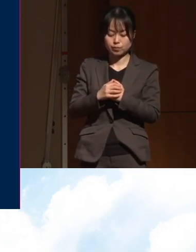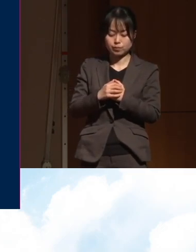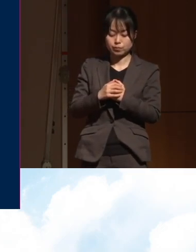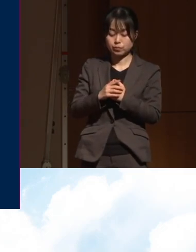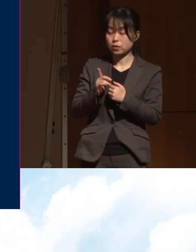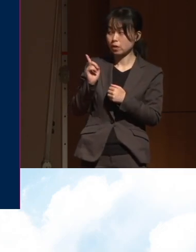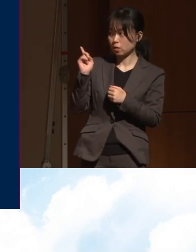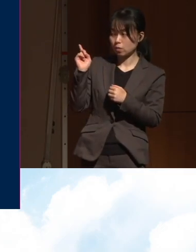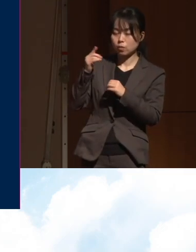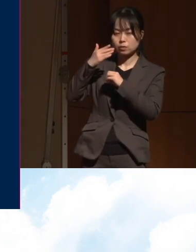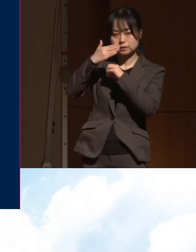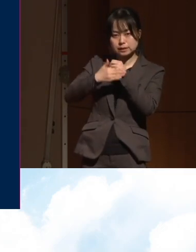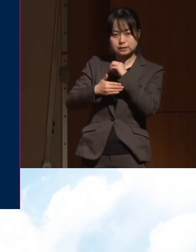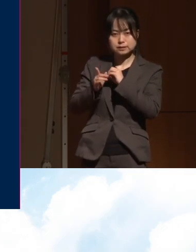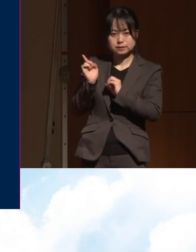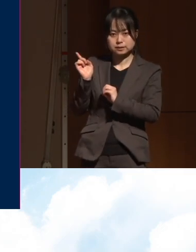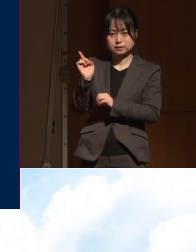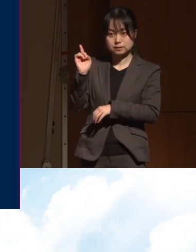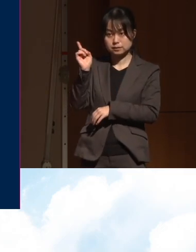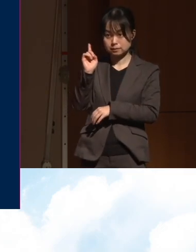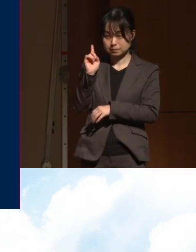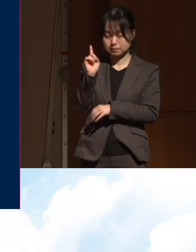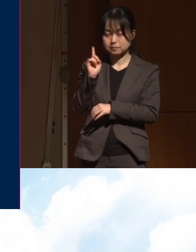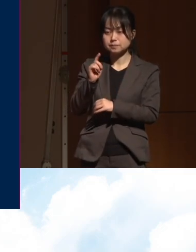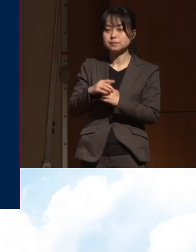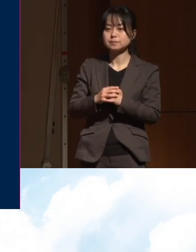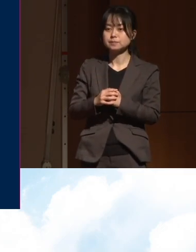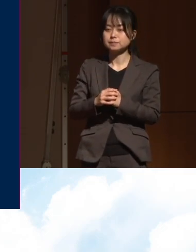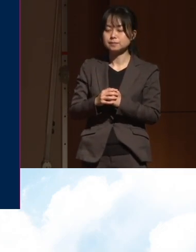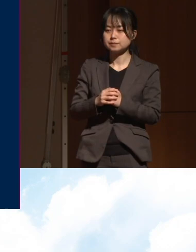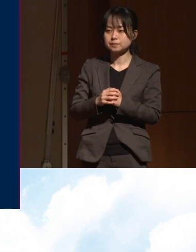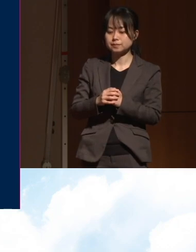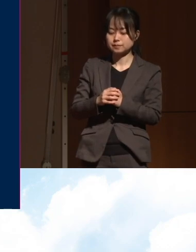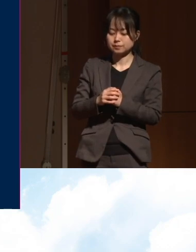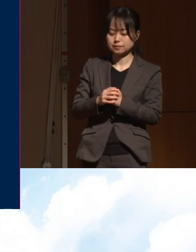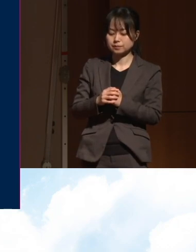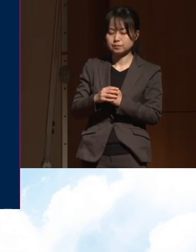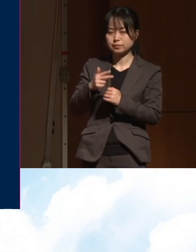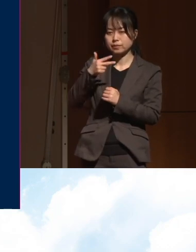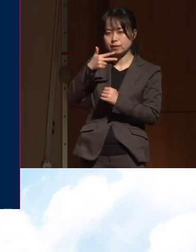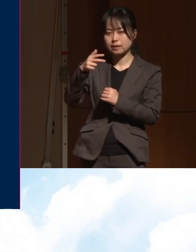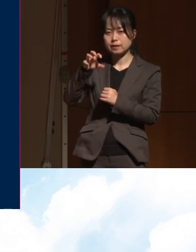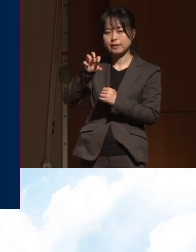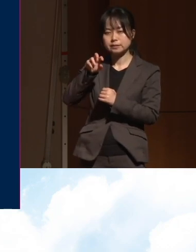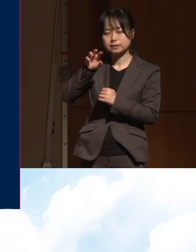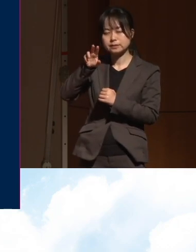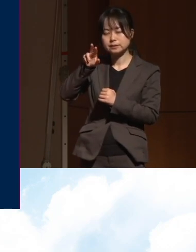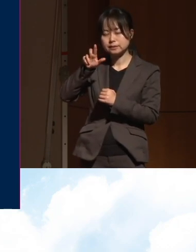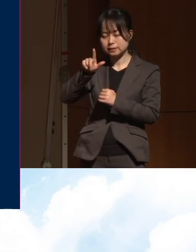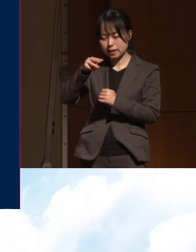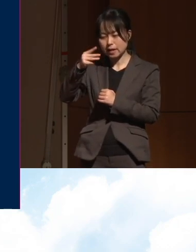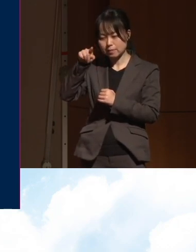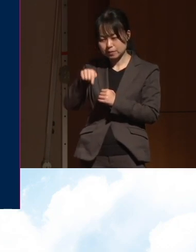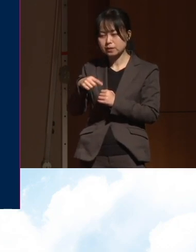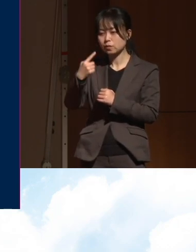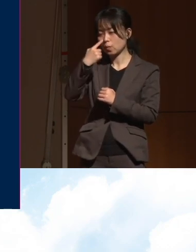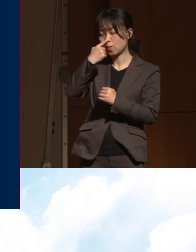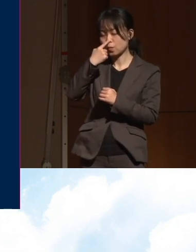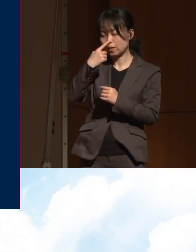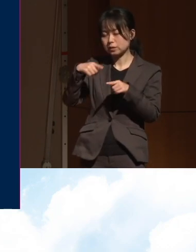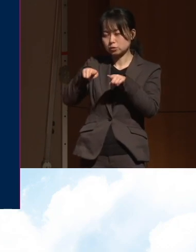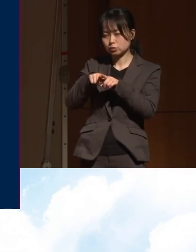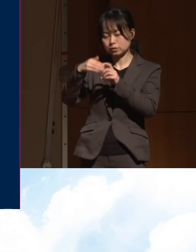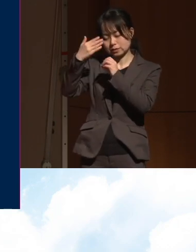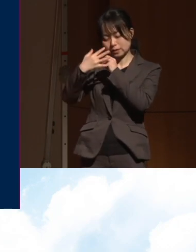picture of Sir Jeremy and I in a press conference at Davos in